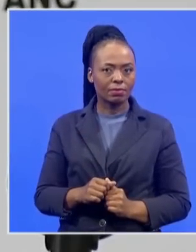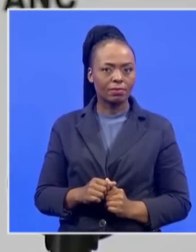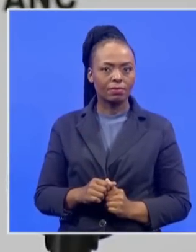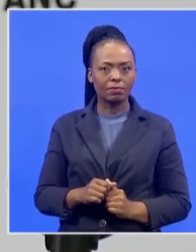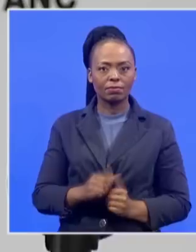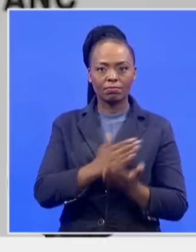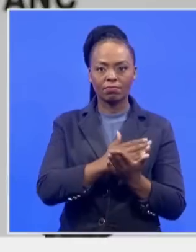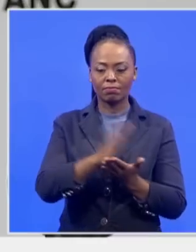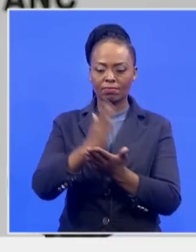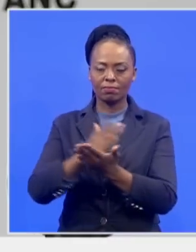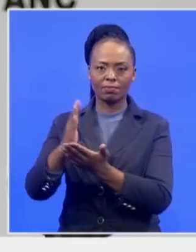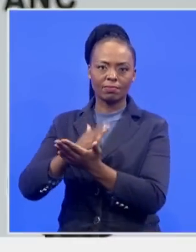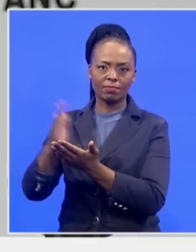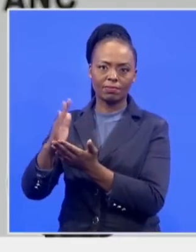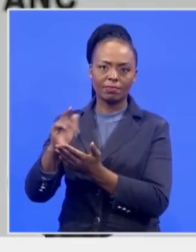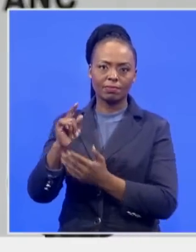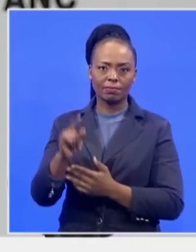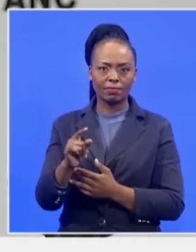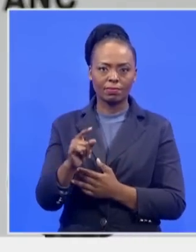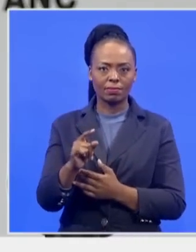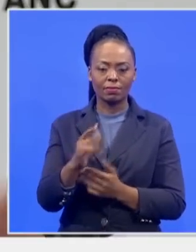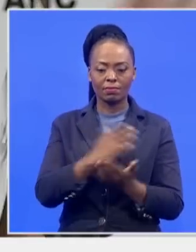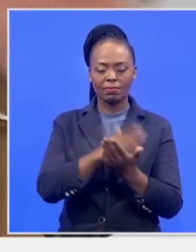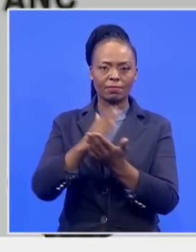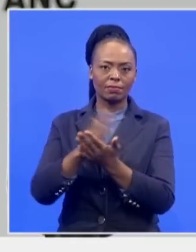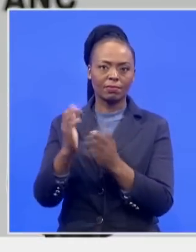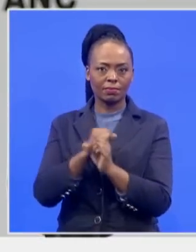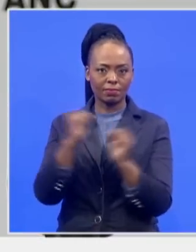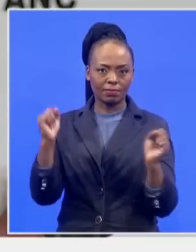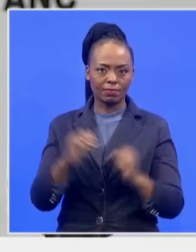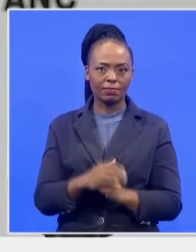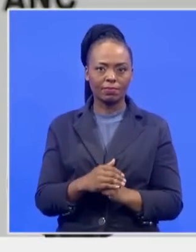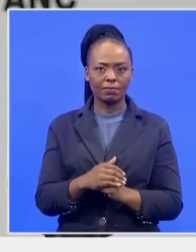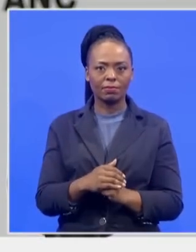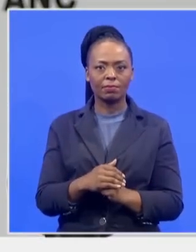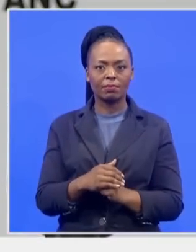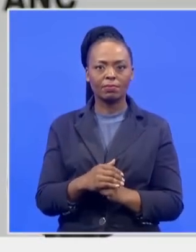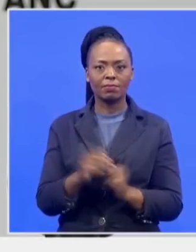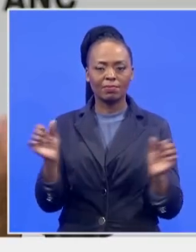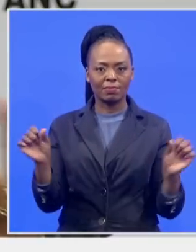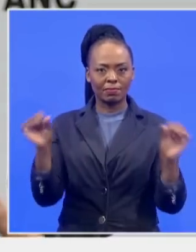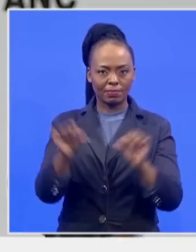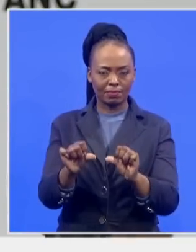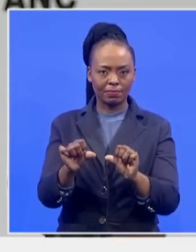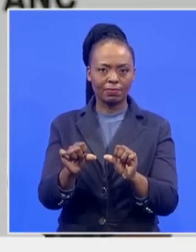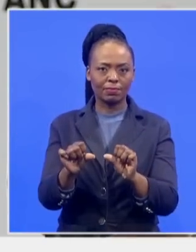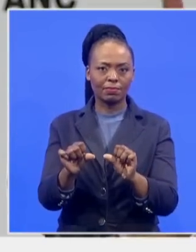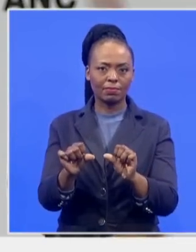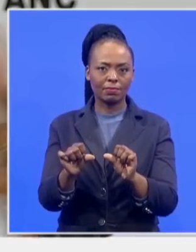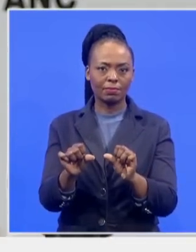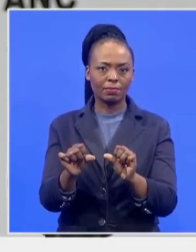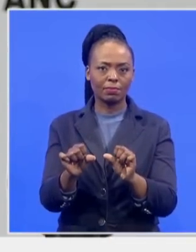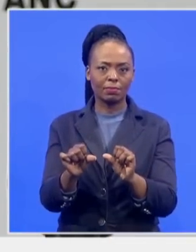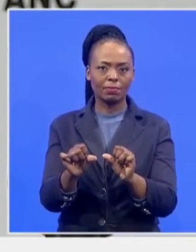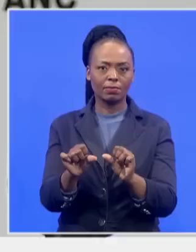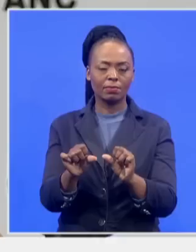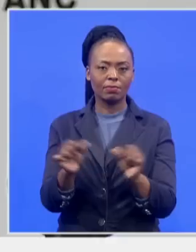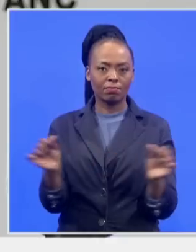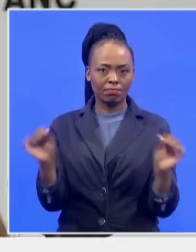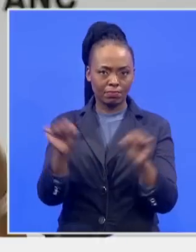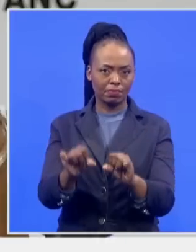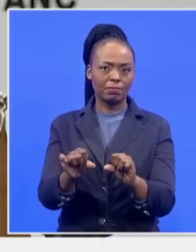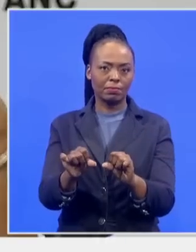They were there. They were not disbanded. Reconfigured means you